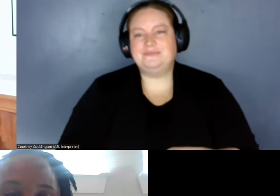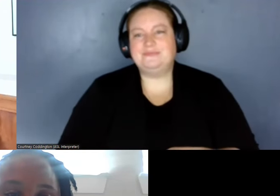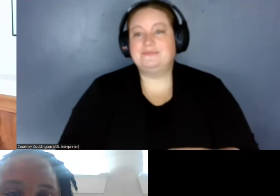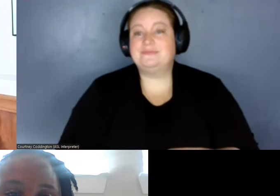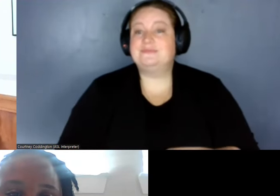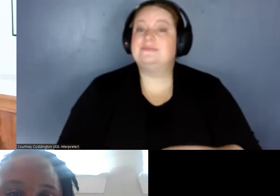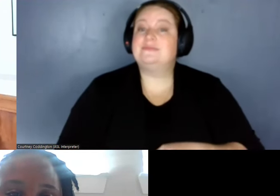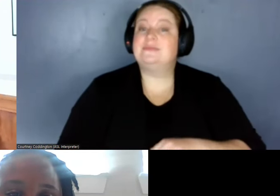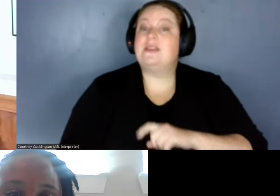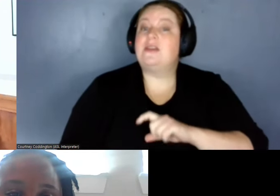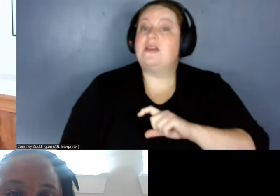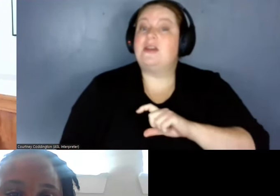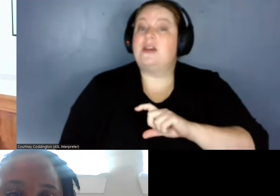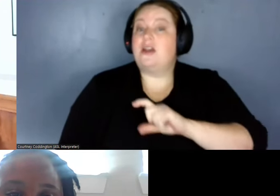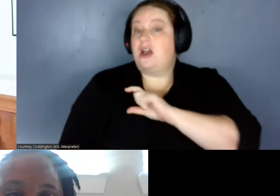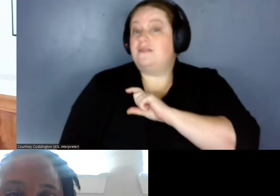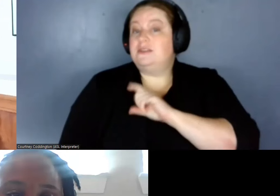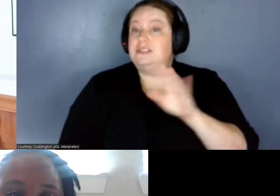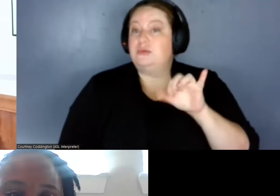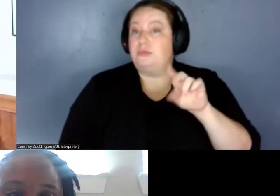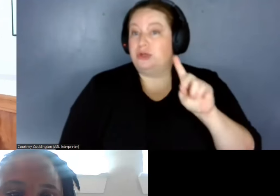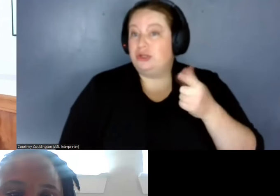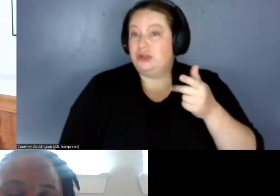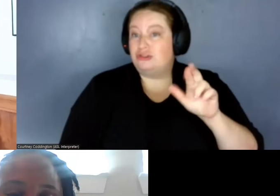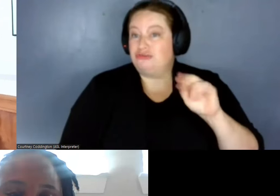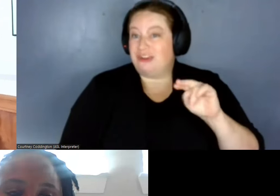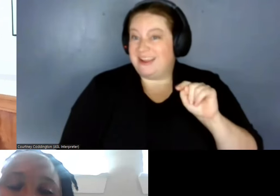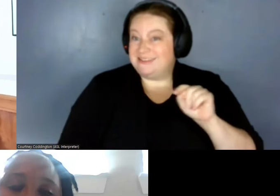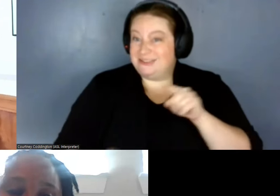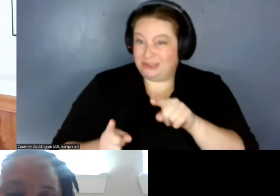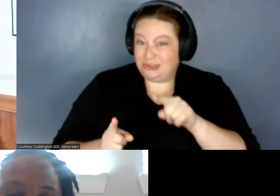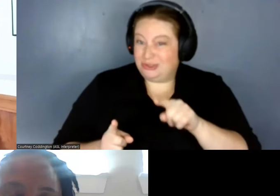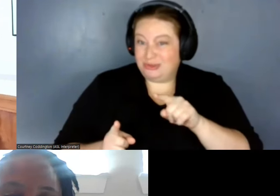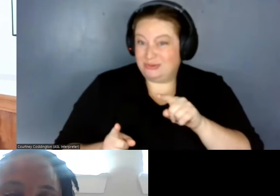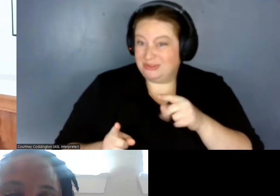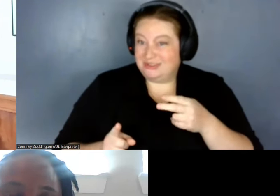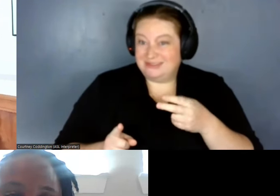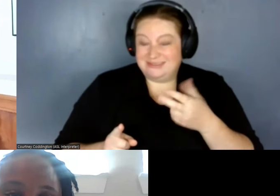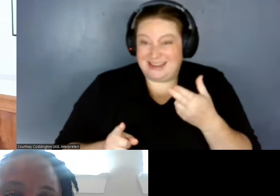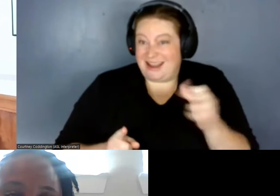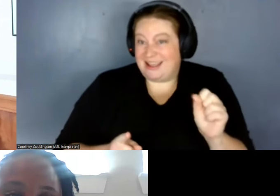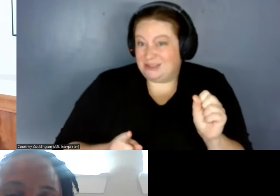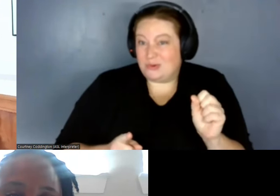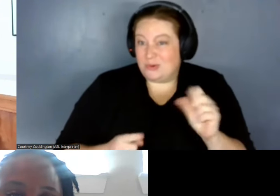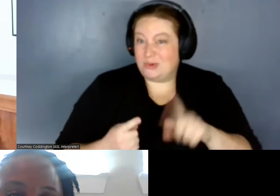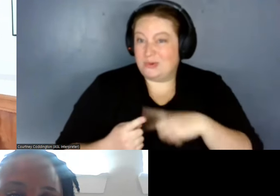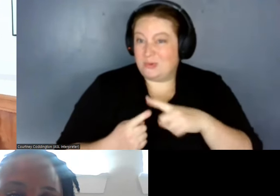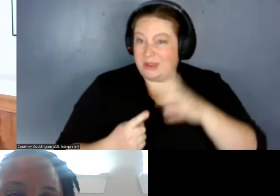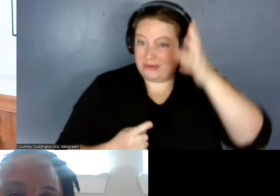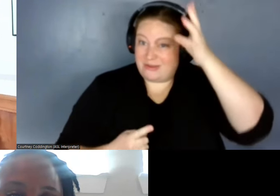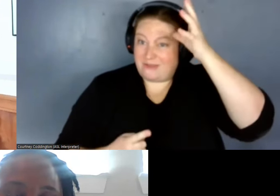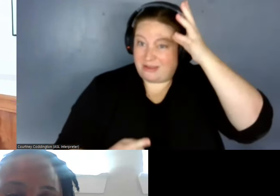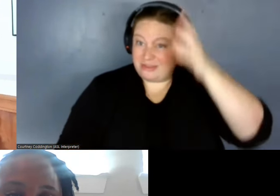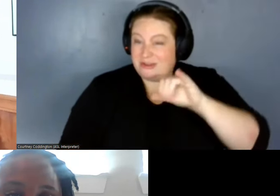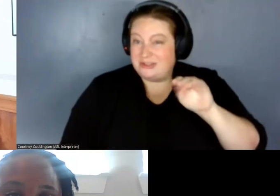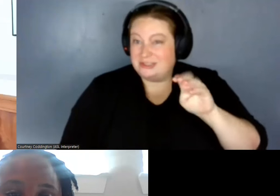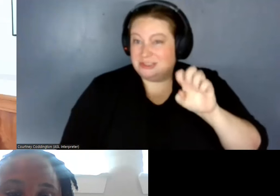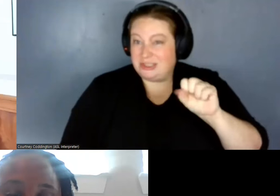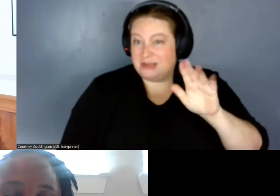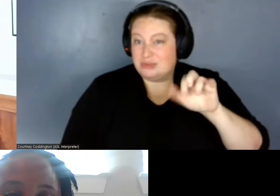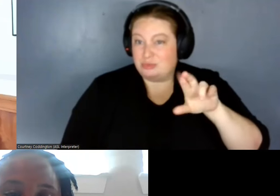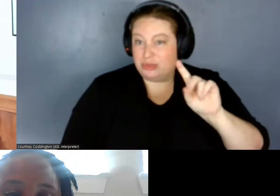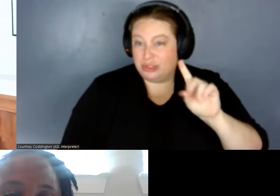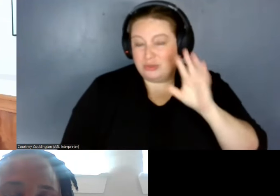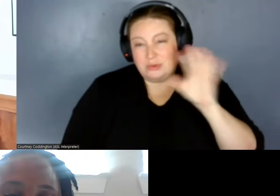Officer Byrd Grant, you were in high school when your father, James Byrd, was